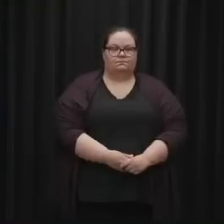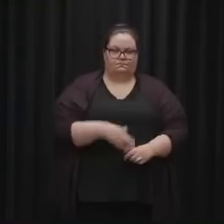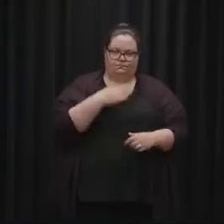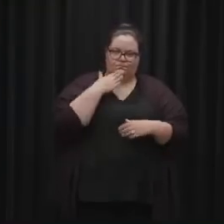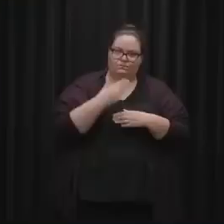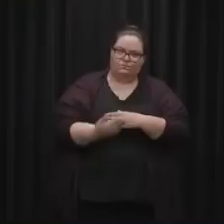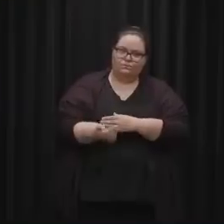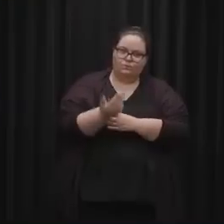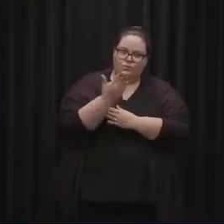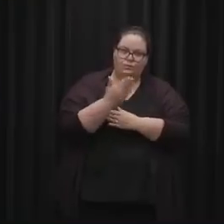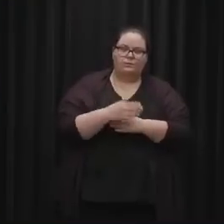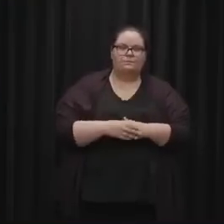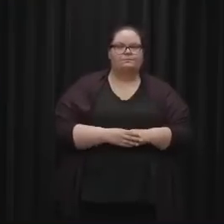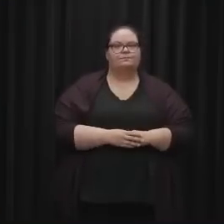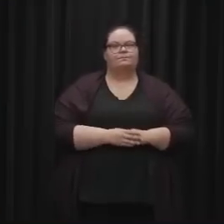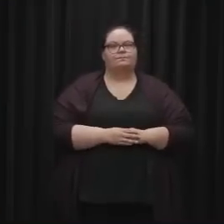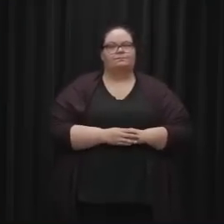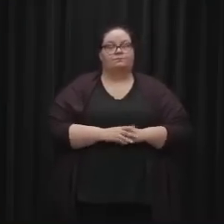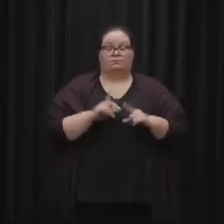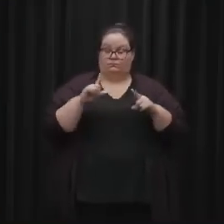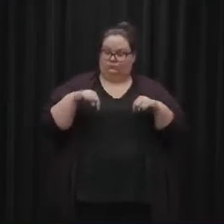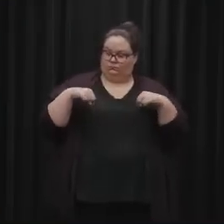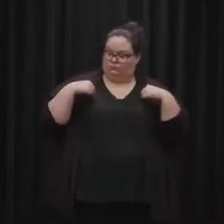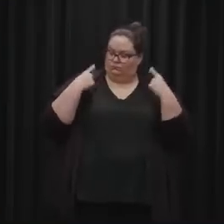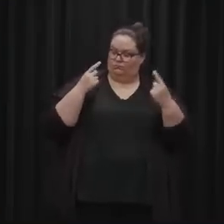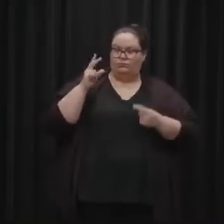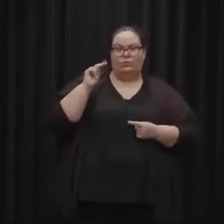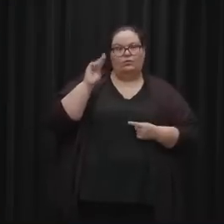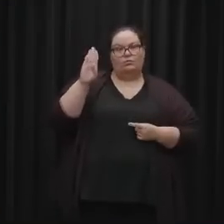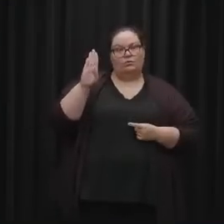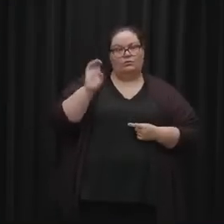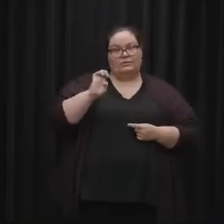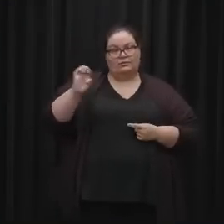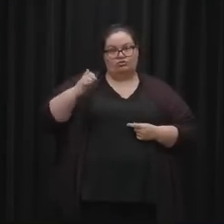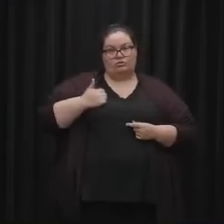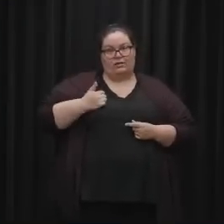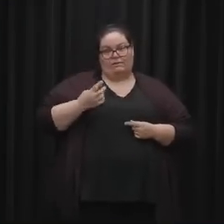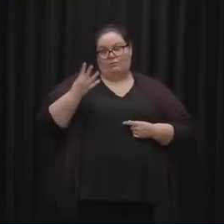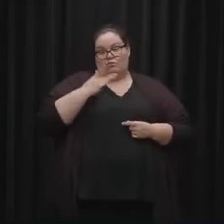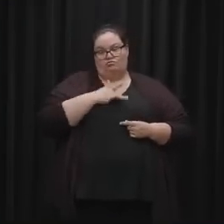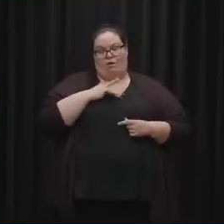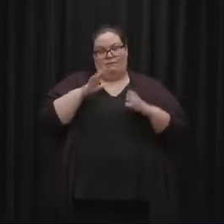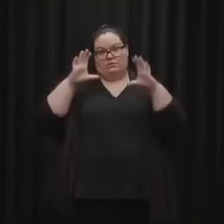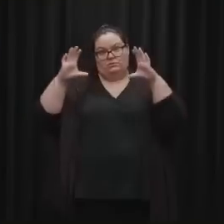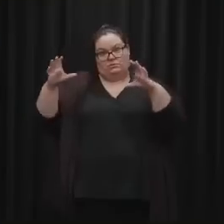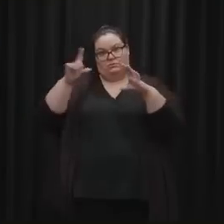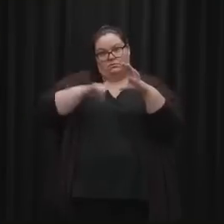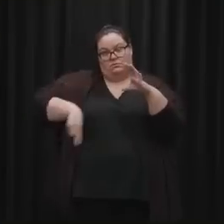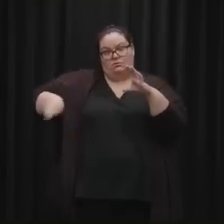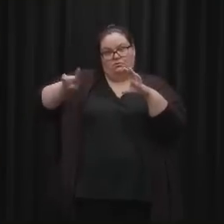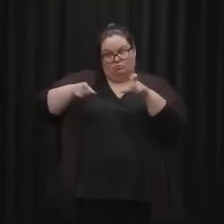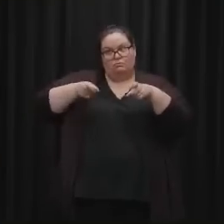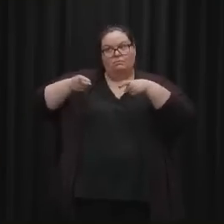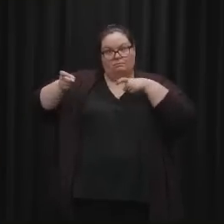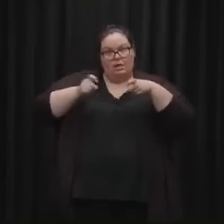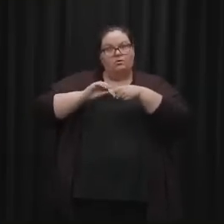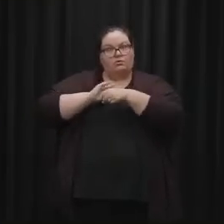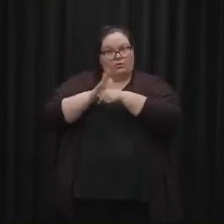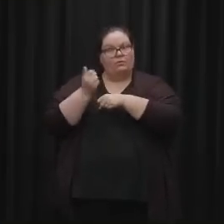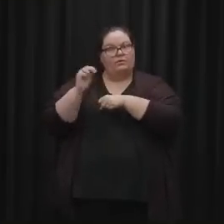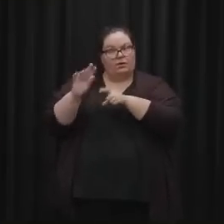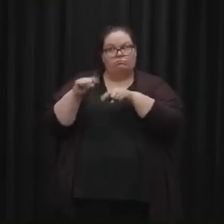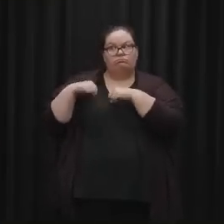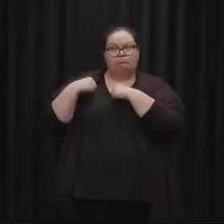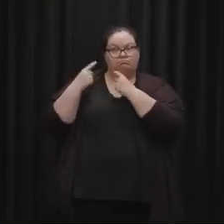Good morning. Bonjour. So far, New Brunswick and the entire Atlantic bubble have been able to effectively manage the COVID-19